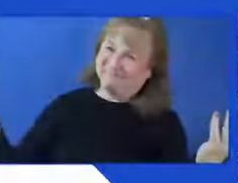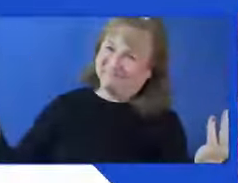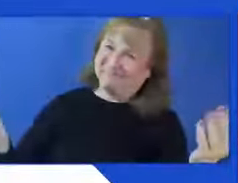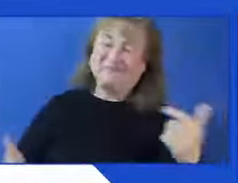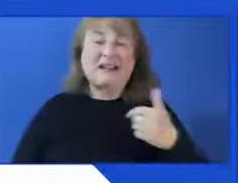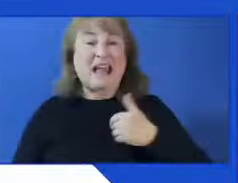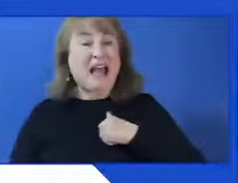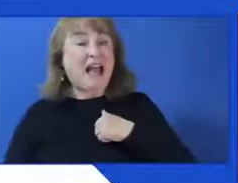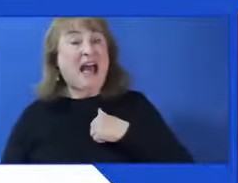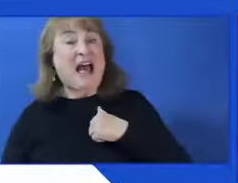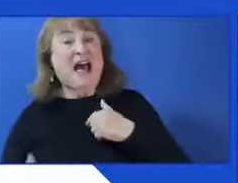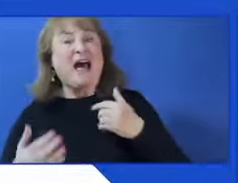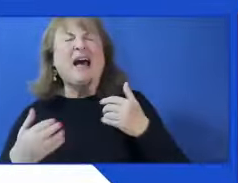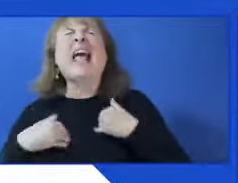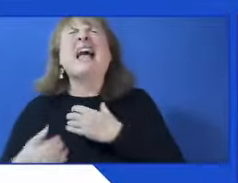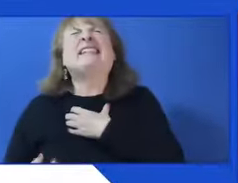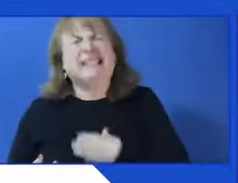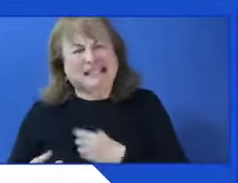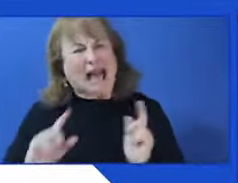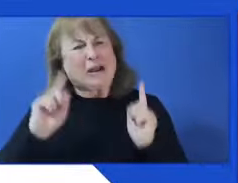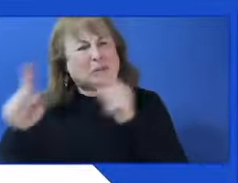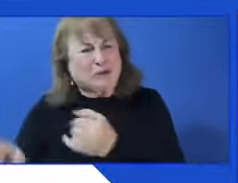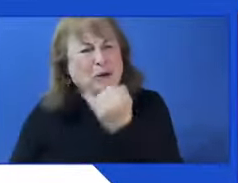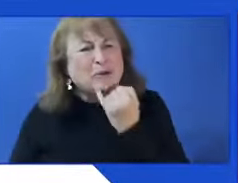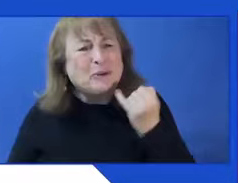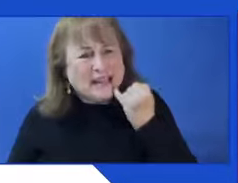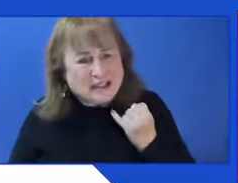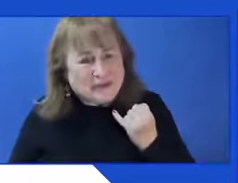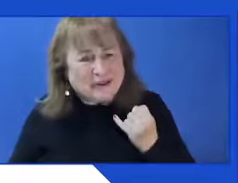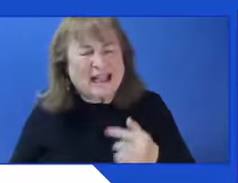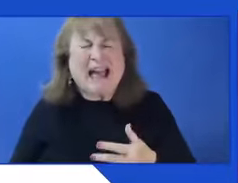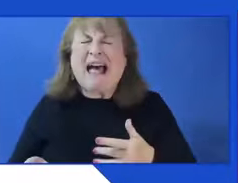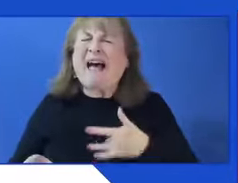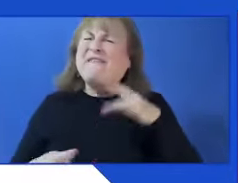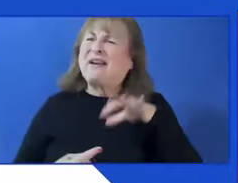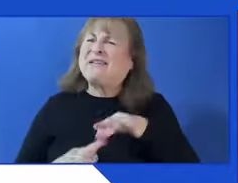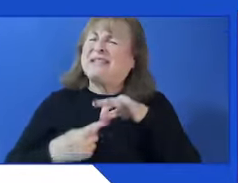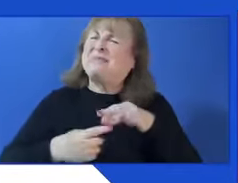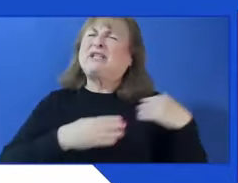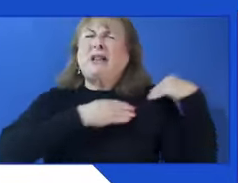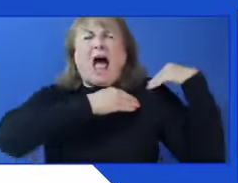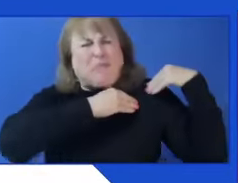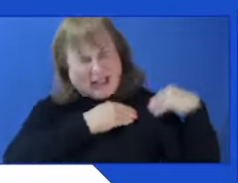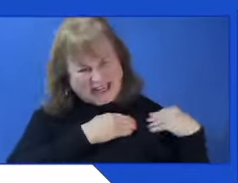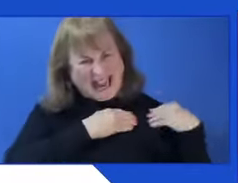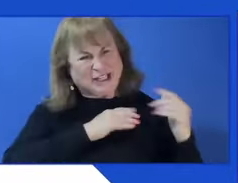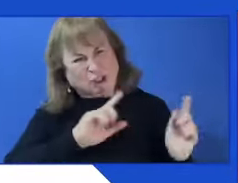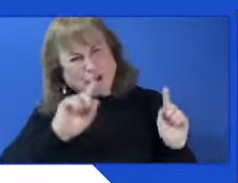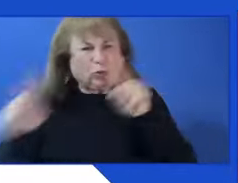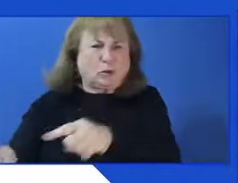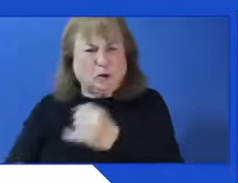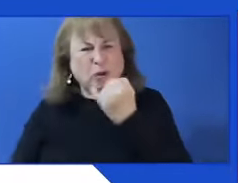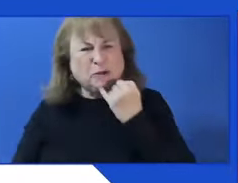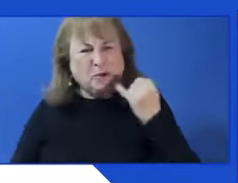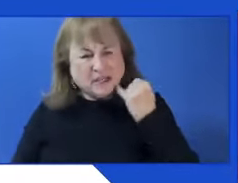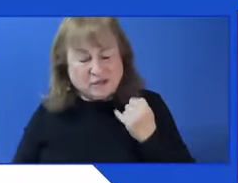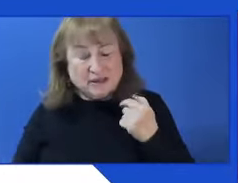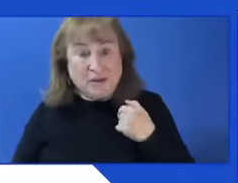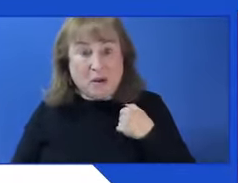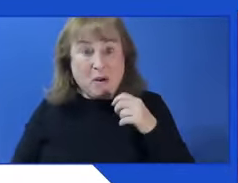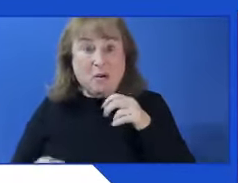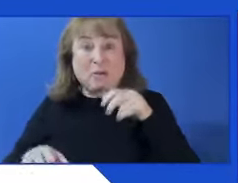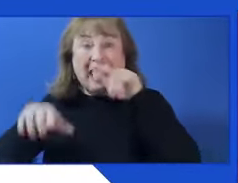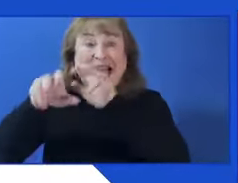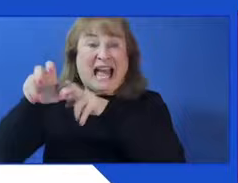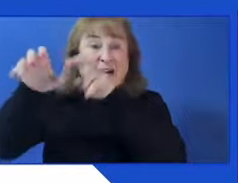I not only had a desire to go to Israel, I felt a special obligation to go. When I got off the